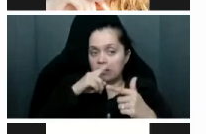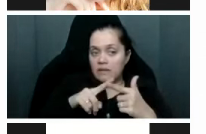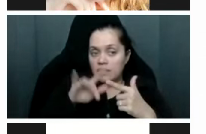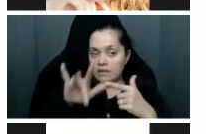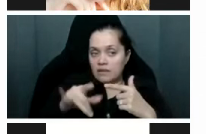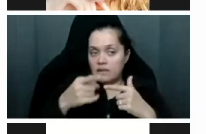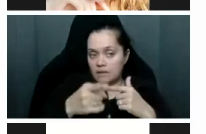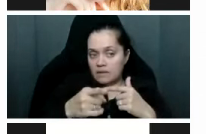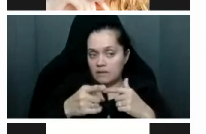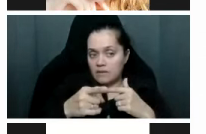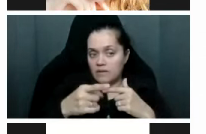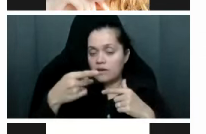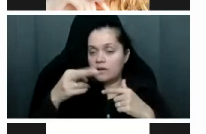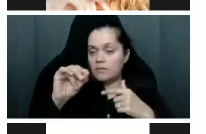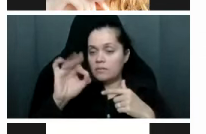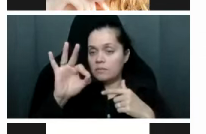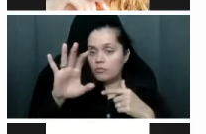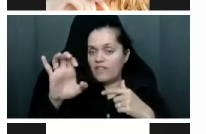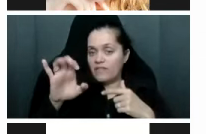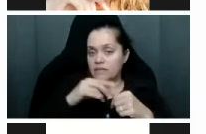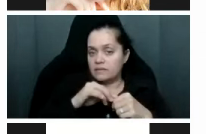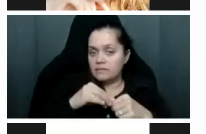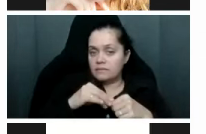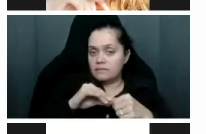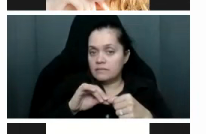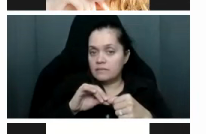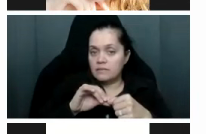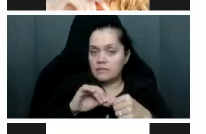on Preface.